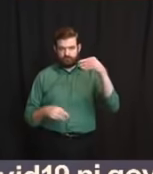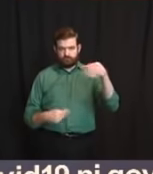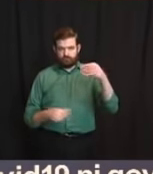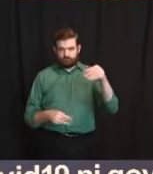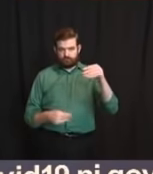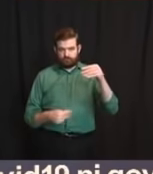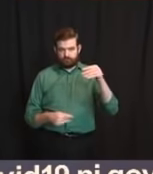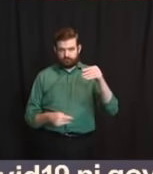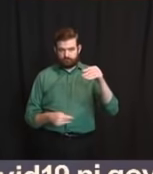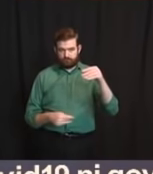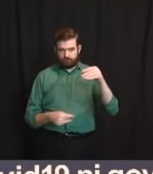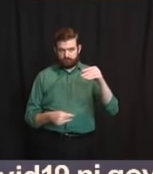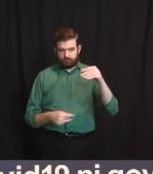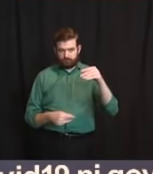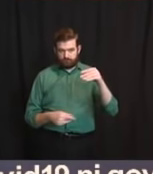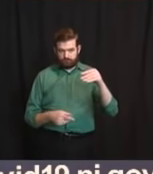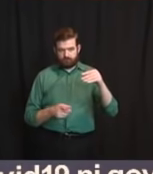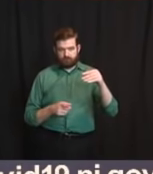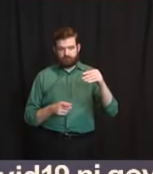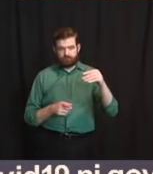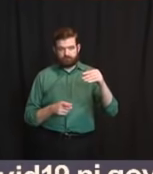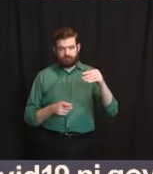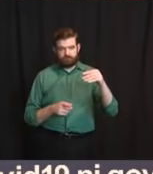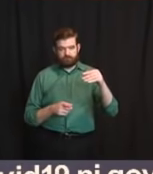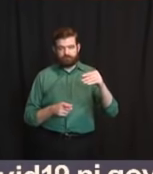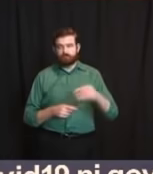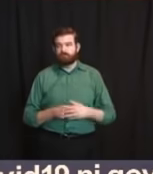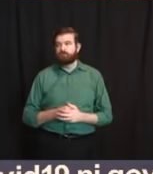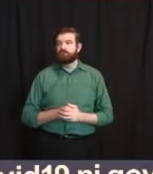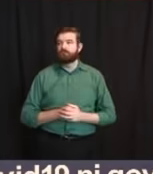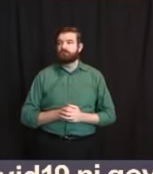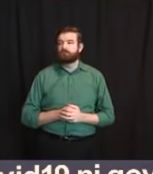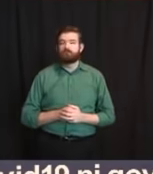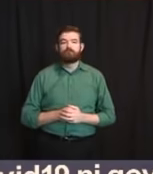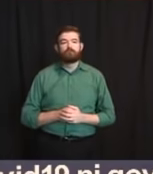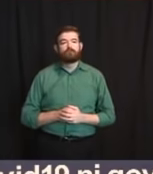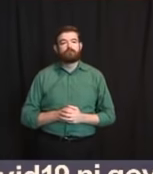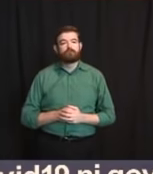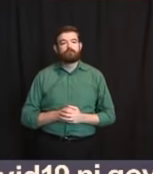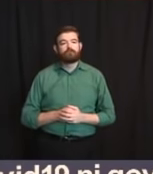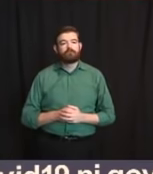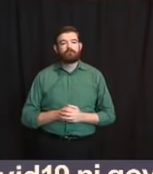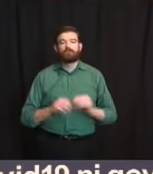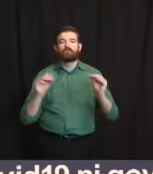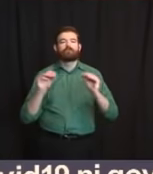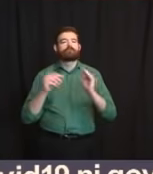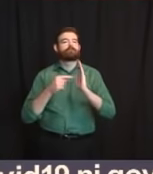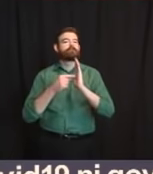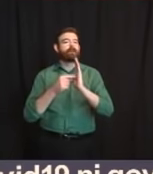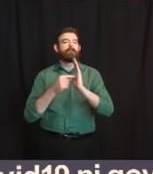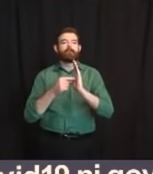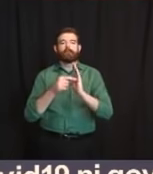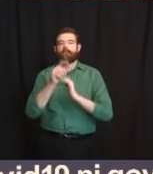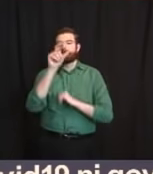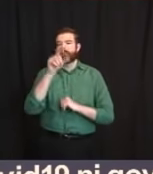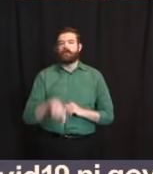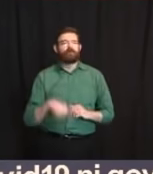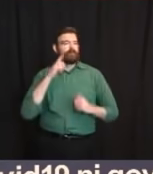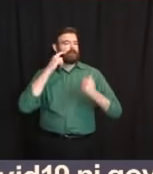just confirmed no sample ballots for unaffiliated. What's that again? No sample ballots for unaffiliated voters. No. No sample ballots across the board. Okay.